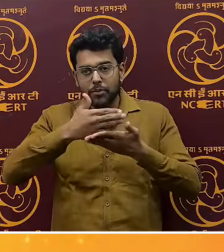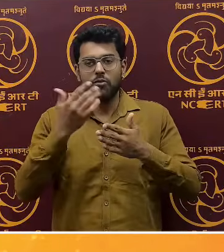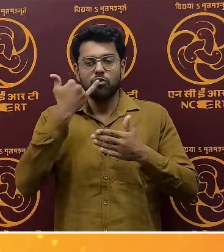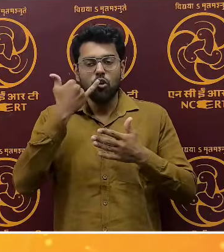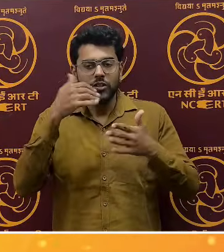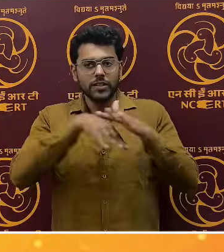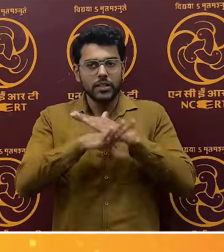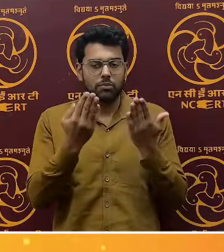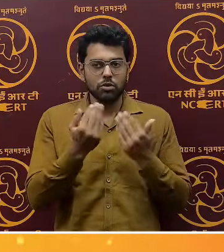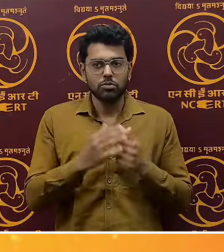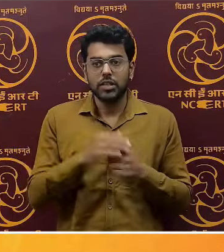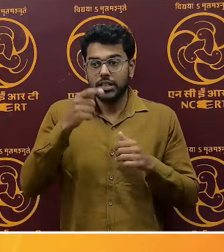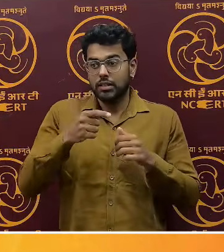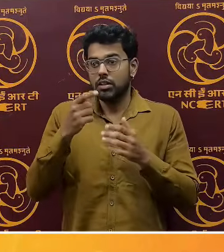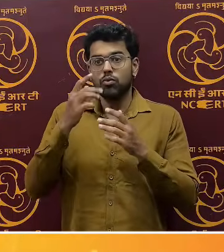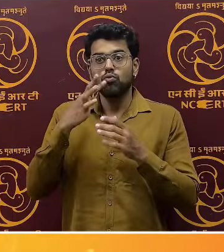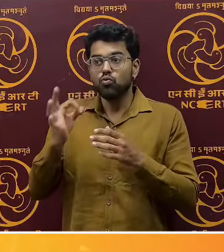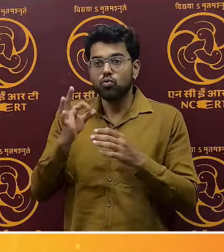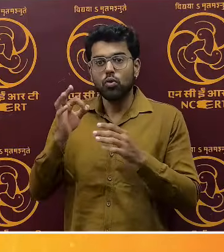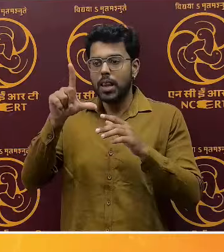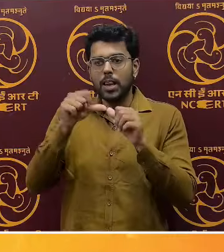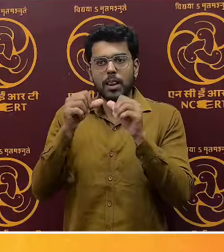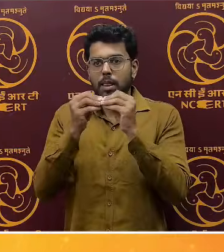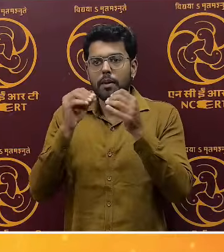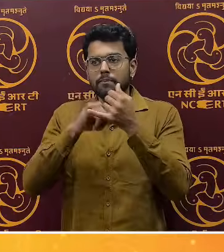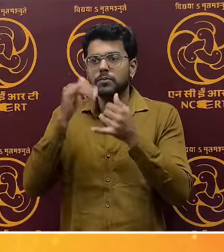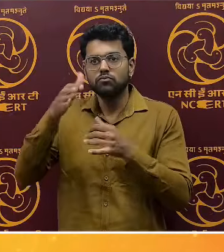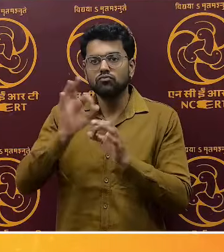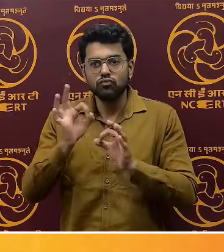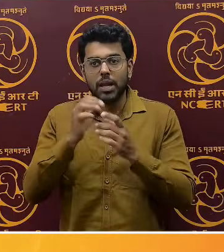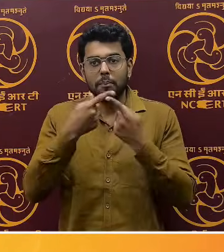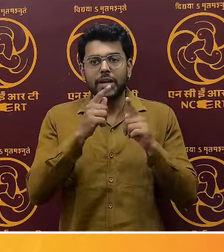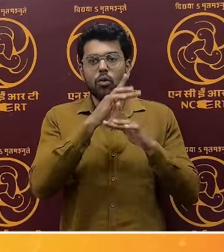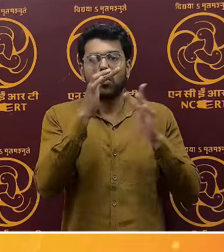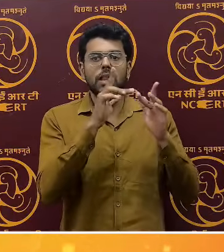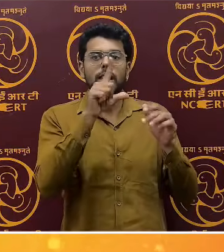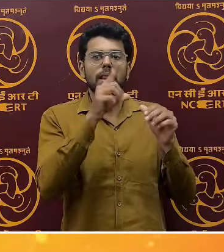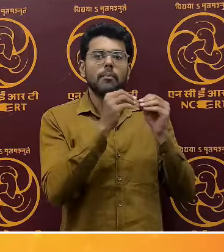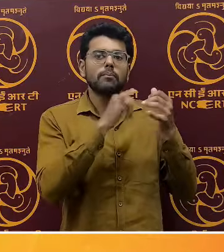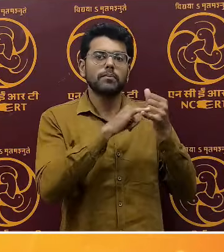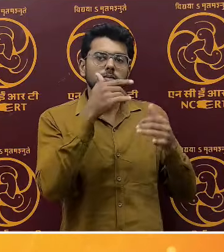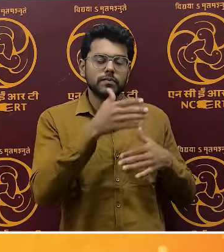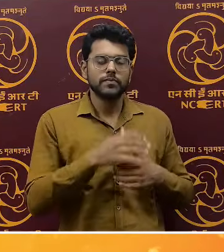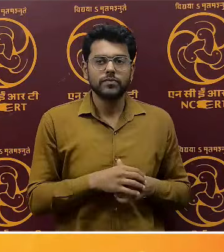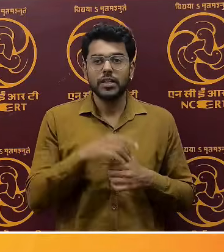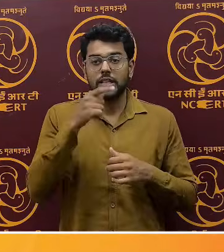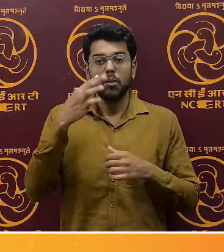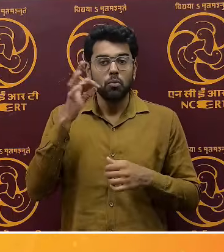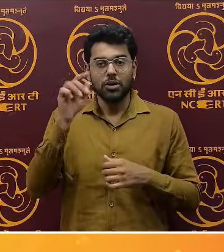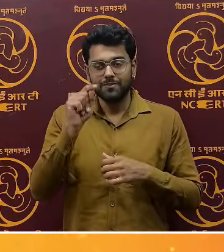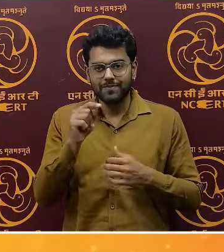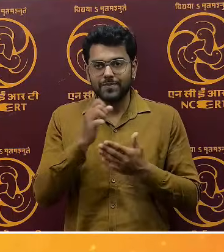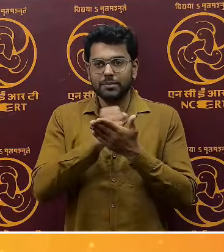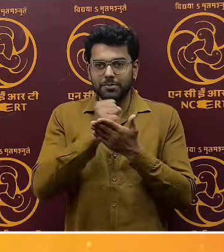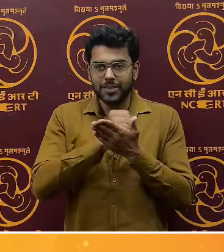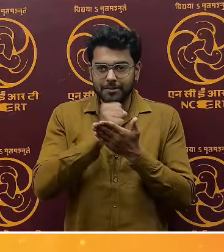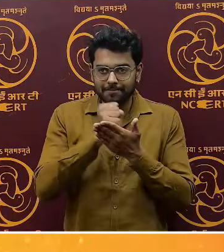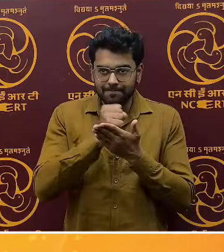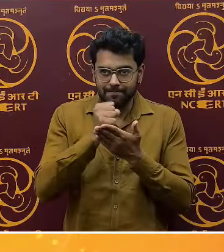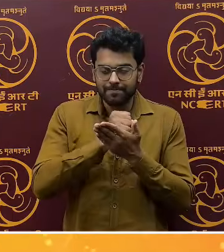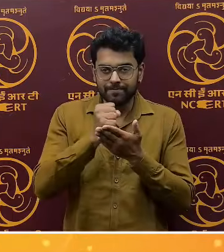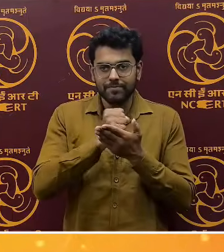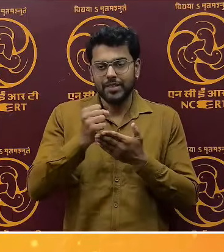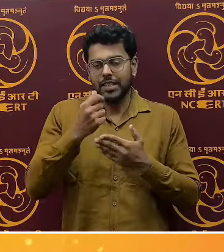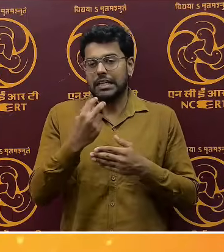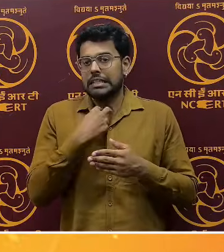without needing physical equipment or a dedicated lab space. Some key features are you can practice without